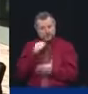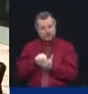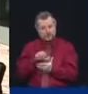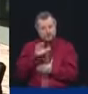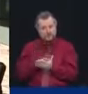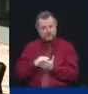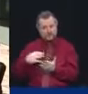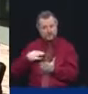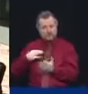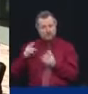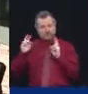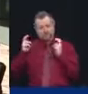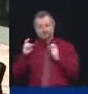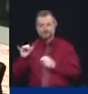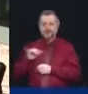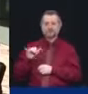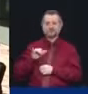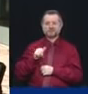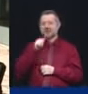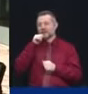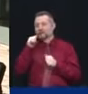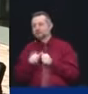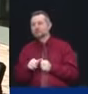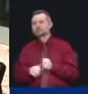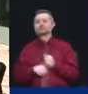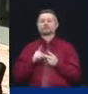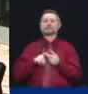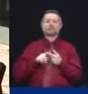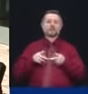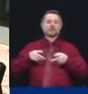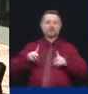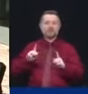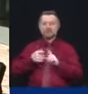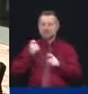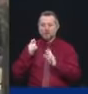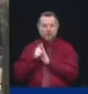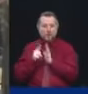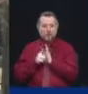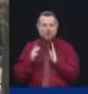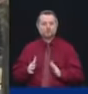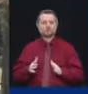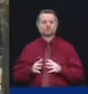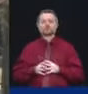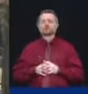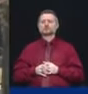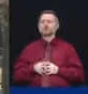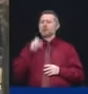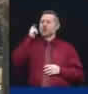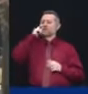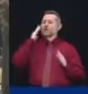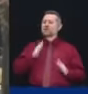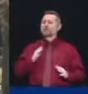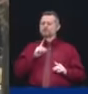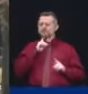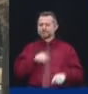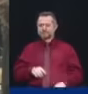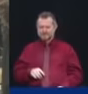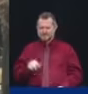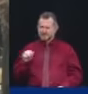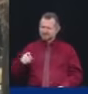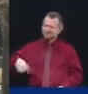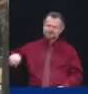volunteering, such as opt-in letters or permission from council? The people volunteered